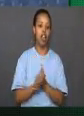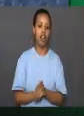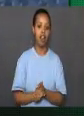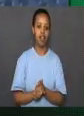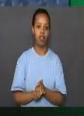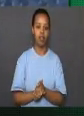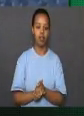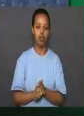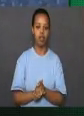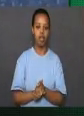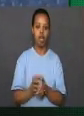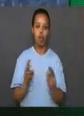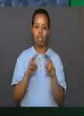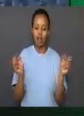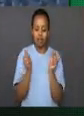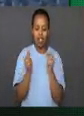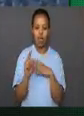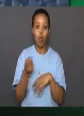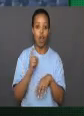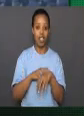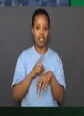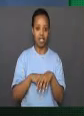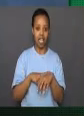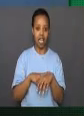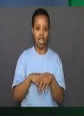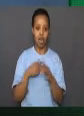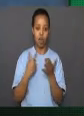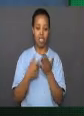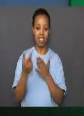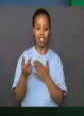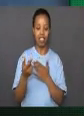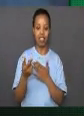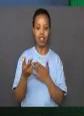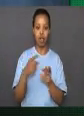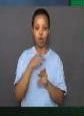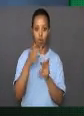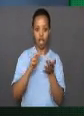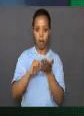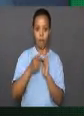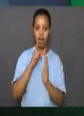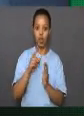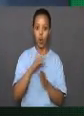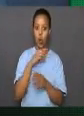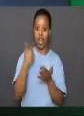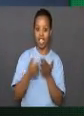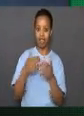During the coldest months in the Antarctic, penguins will huddle